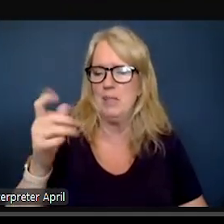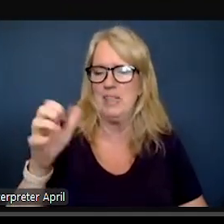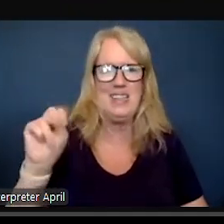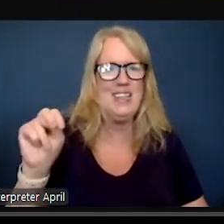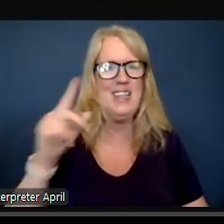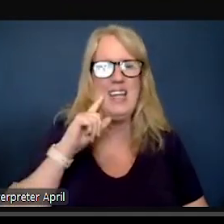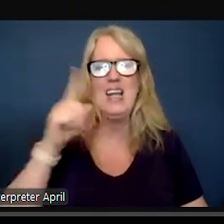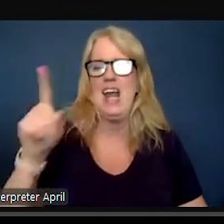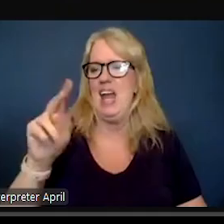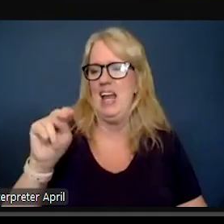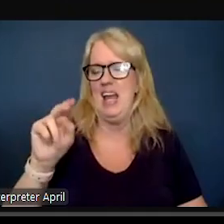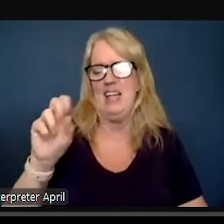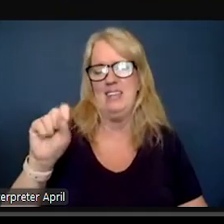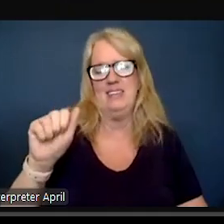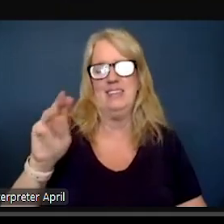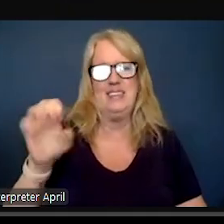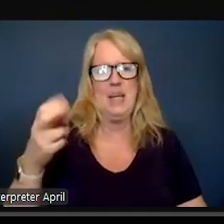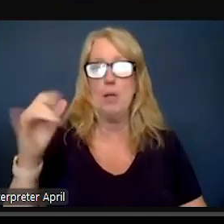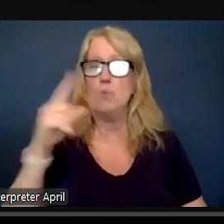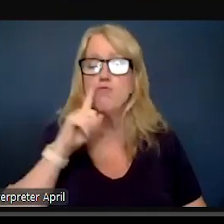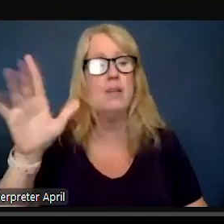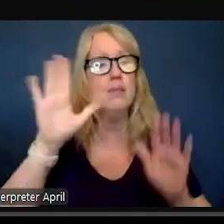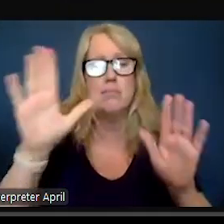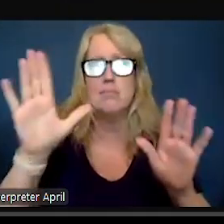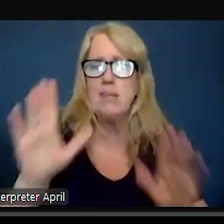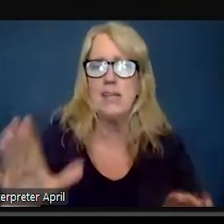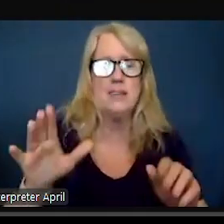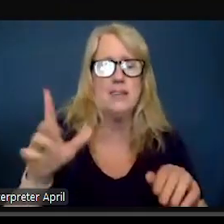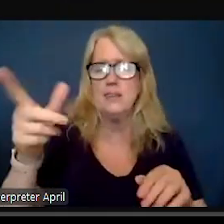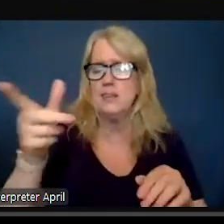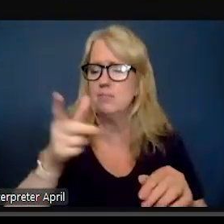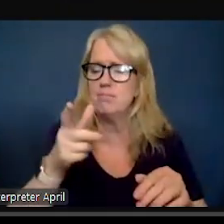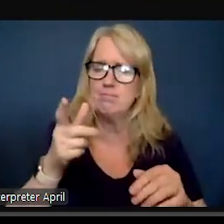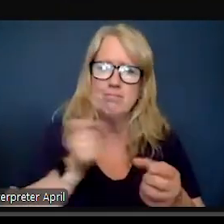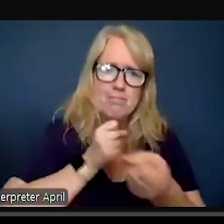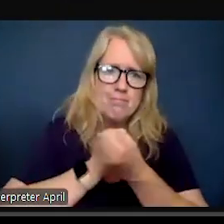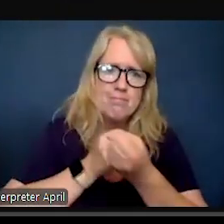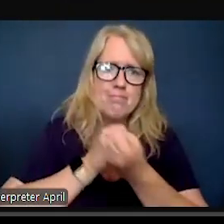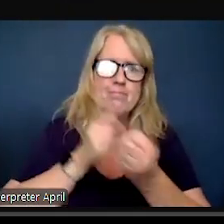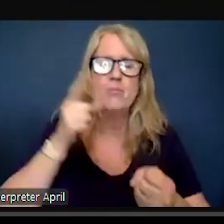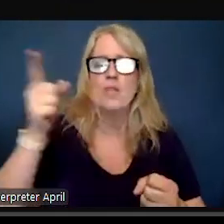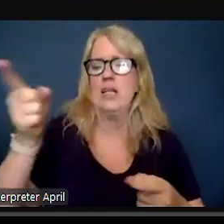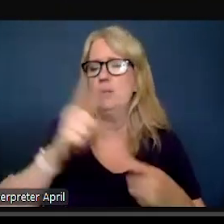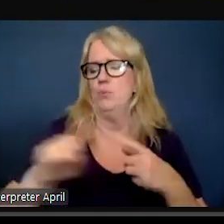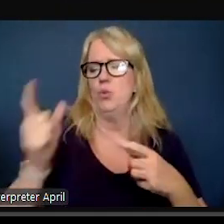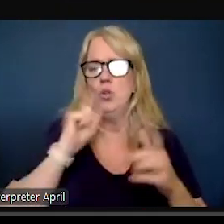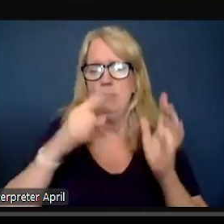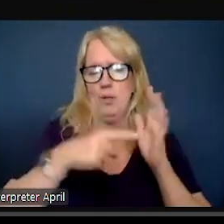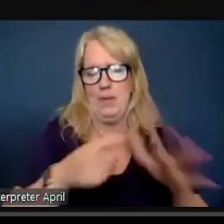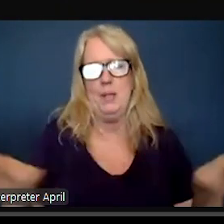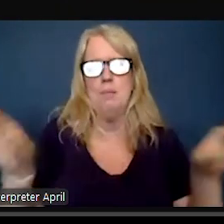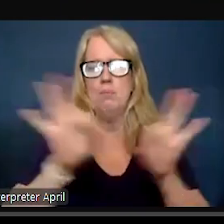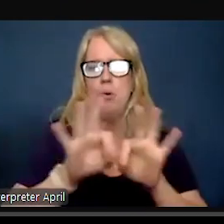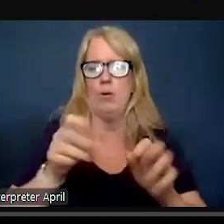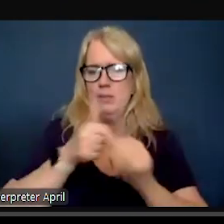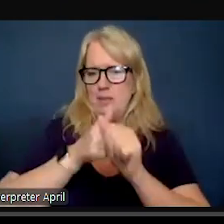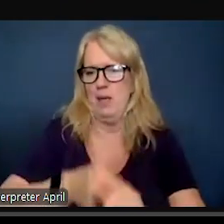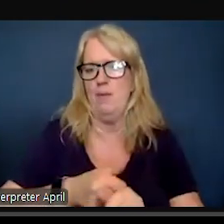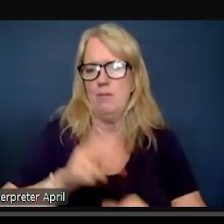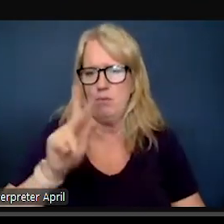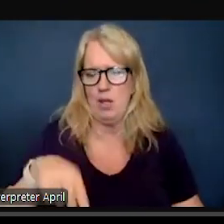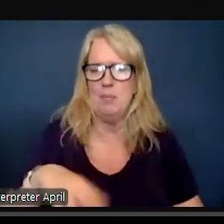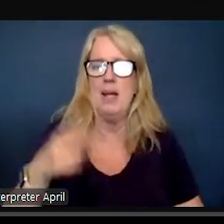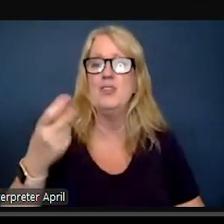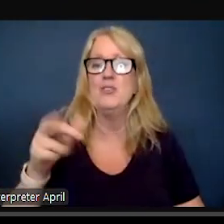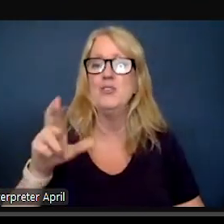has been just amazing in terms of underscoring the importance of follow-up.